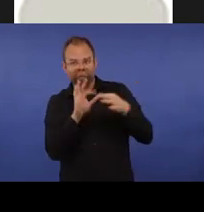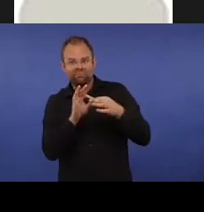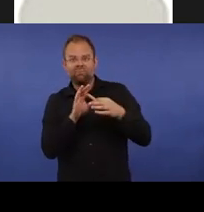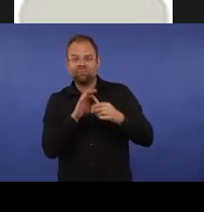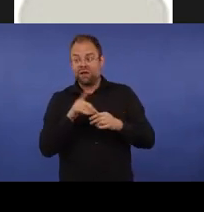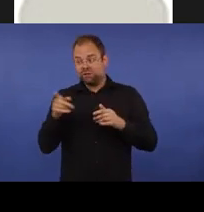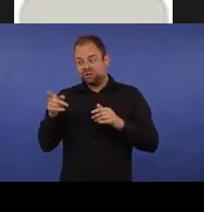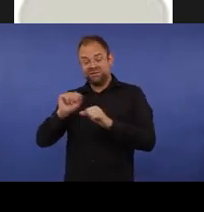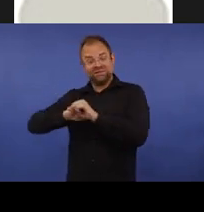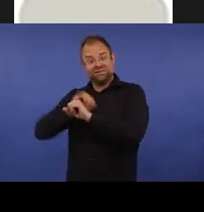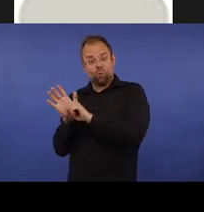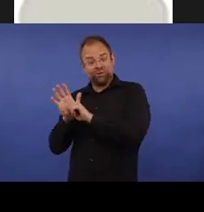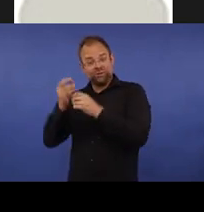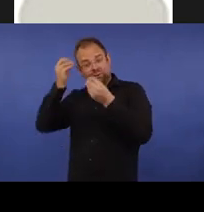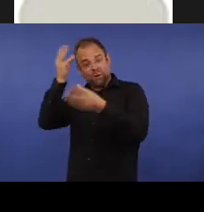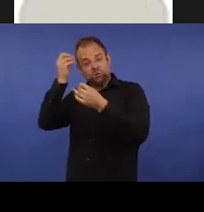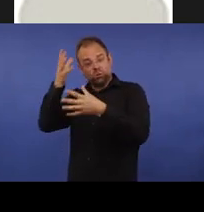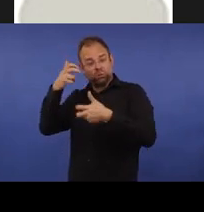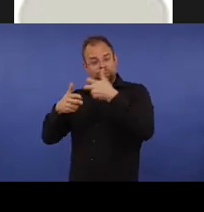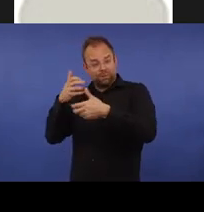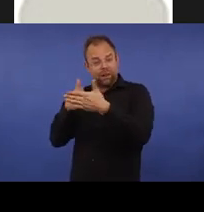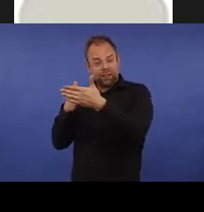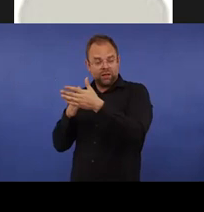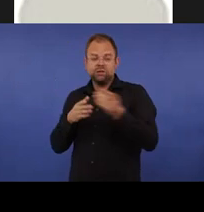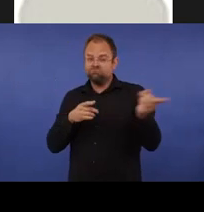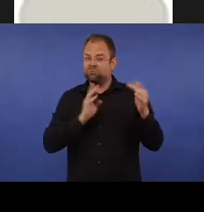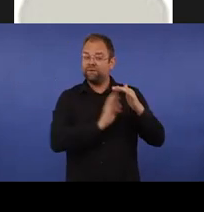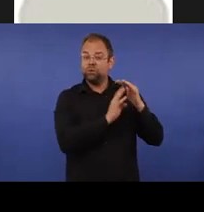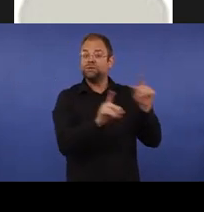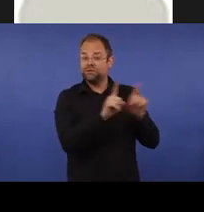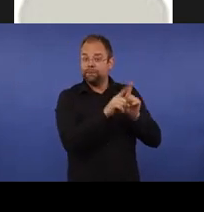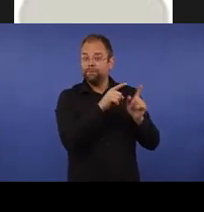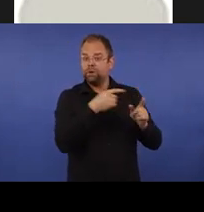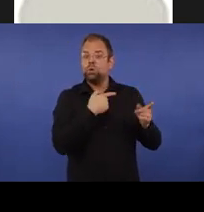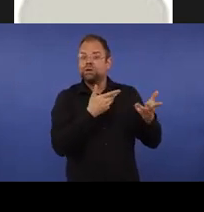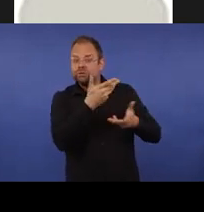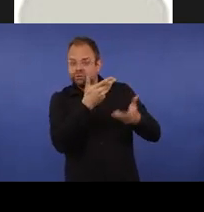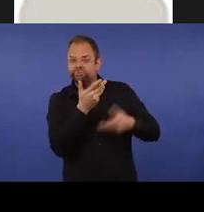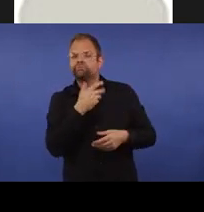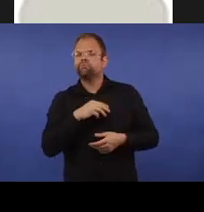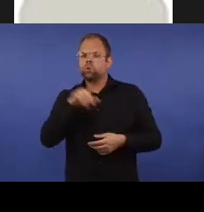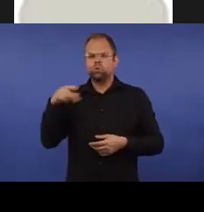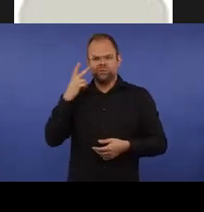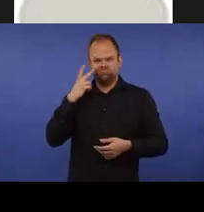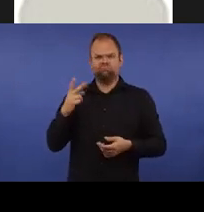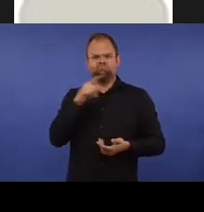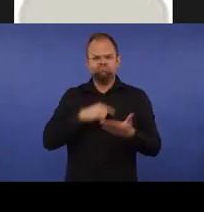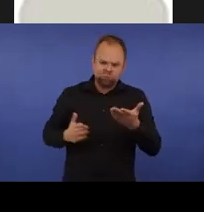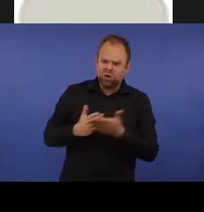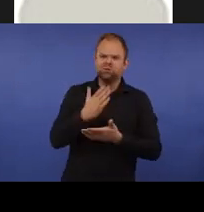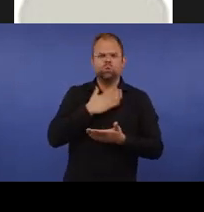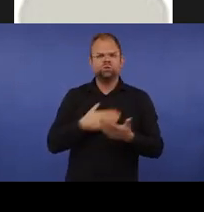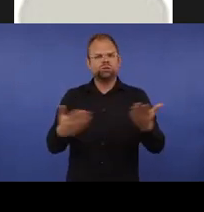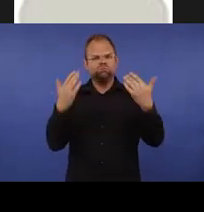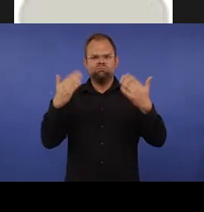some personal assistance. Even here in Sweden, it was asked if they could just suspend this for a while. You can't just suspend